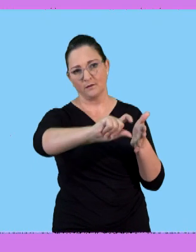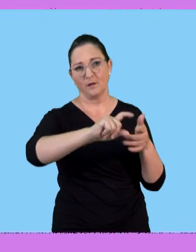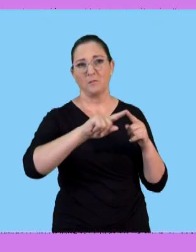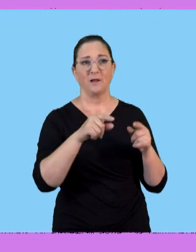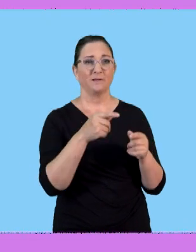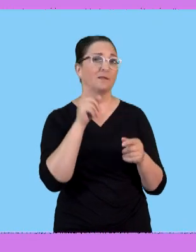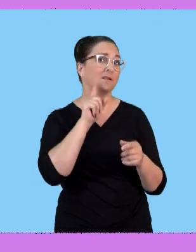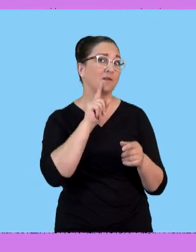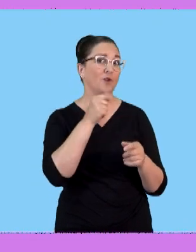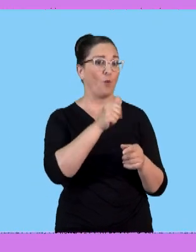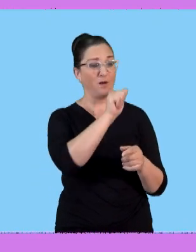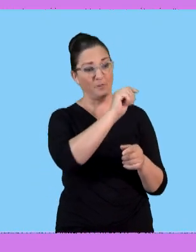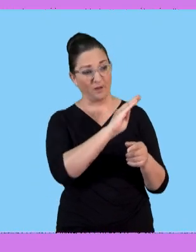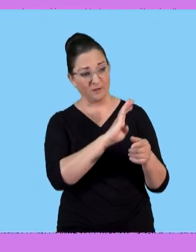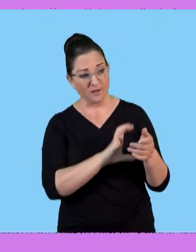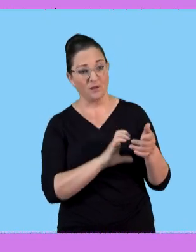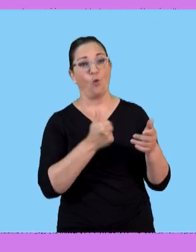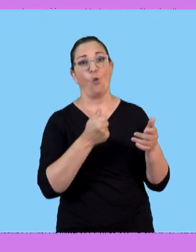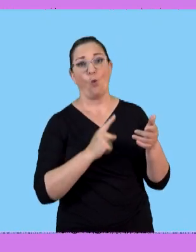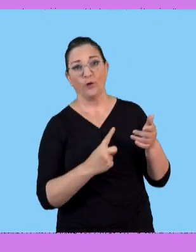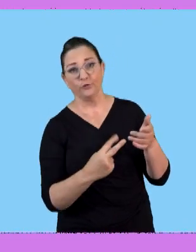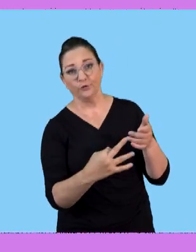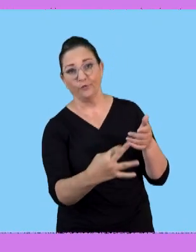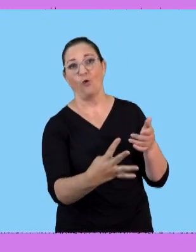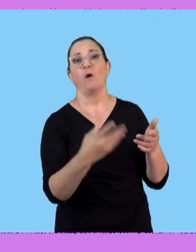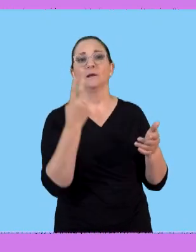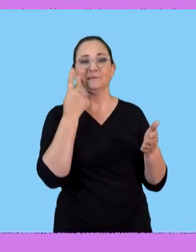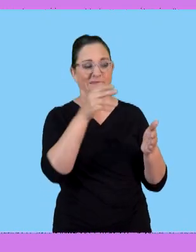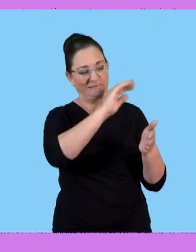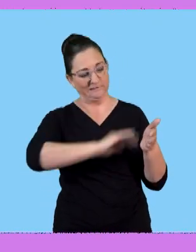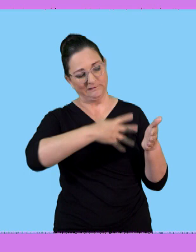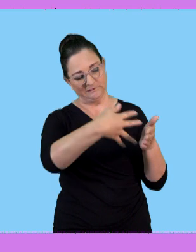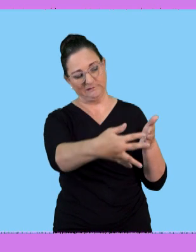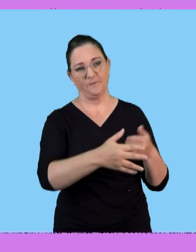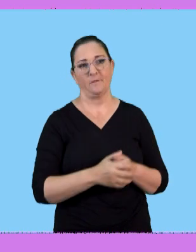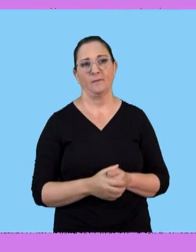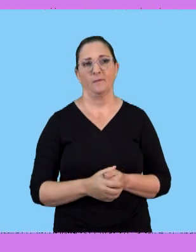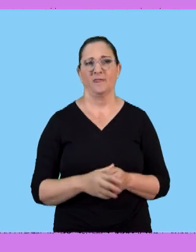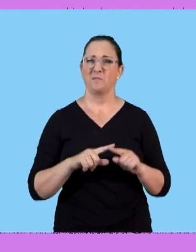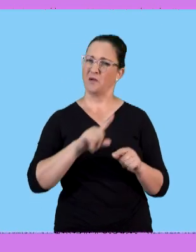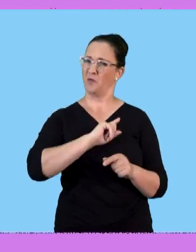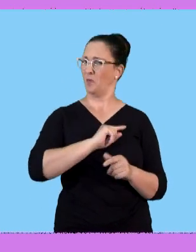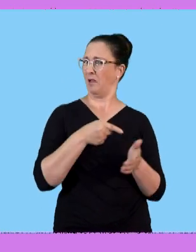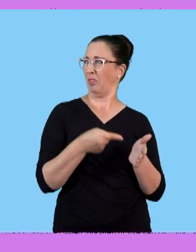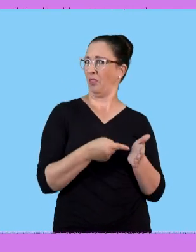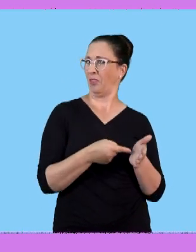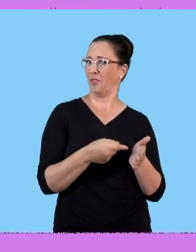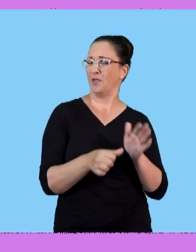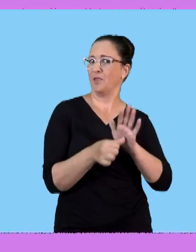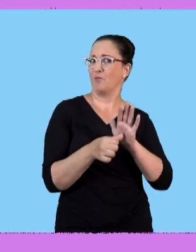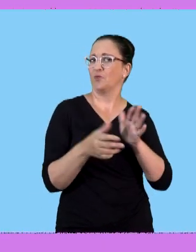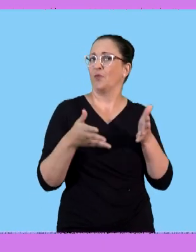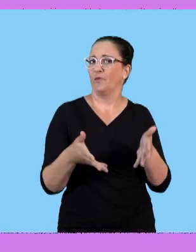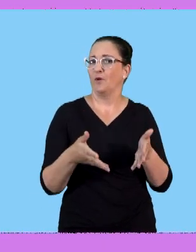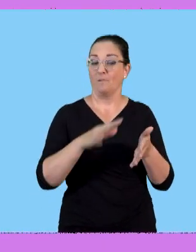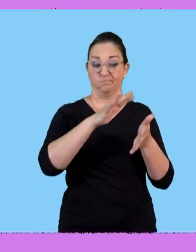labeled alphabetically and or numerically, right? So that is your grid reference. Now, why is this so important?